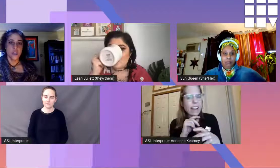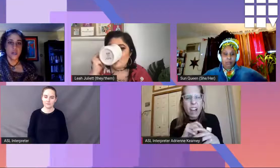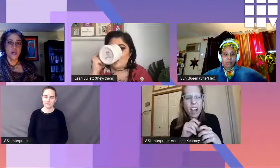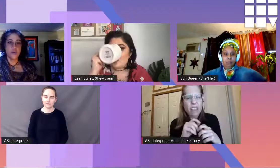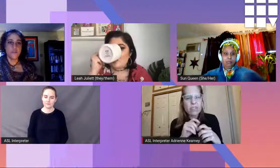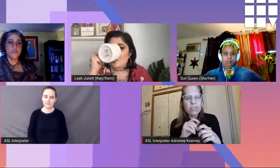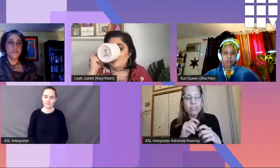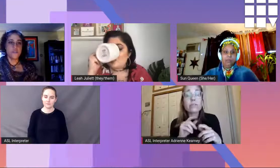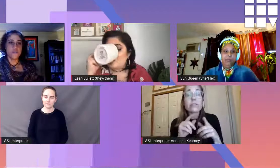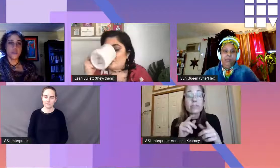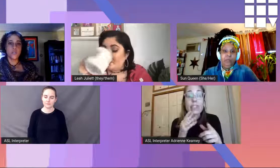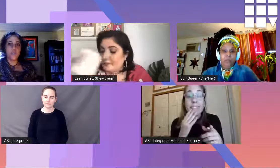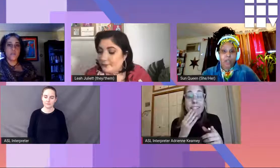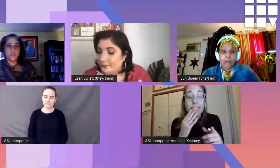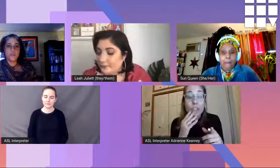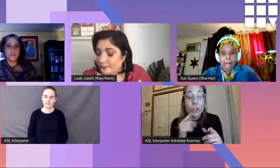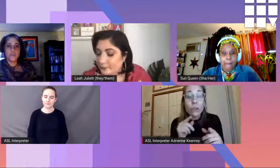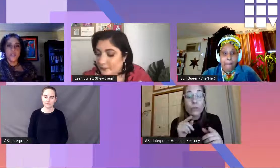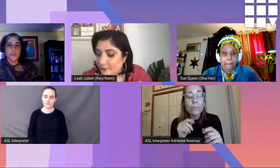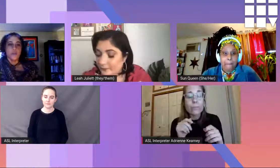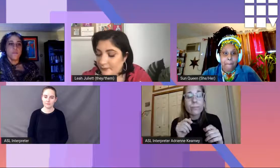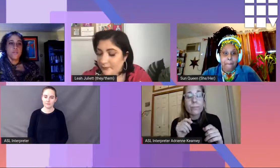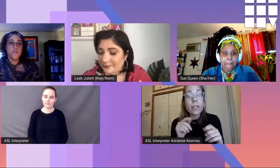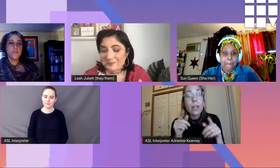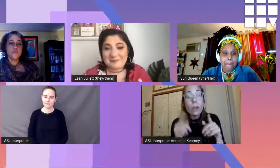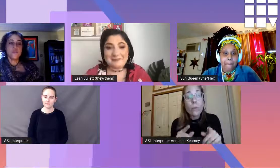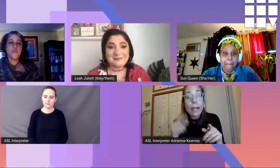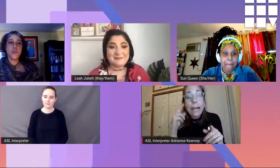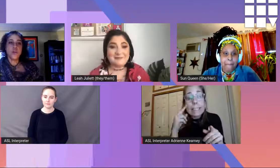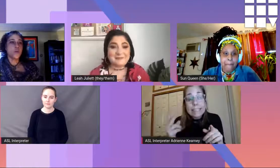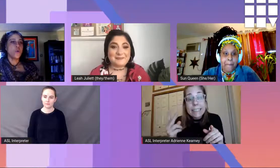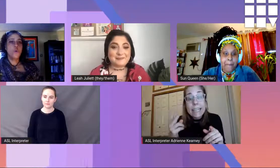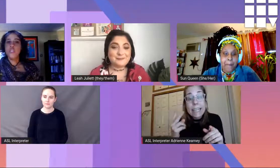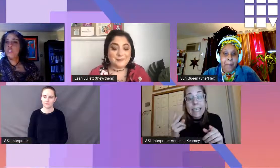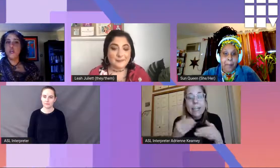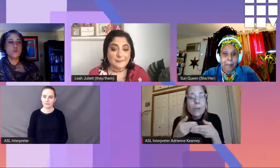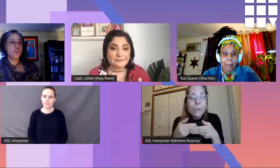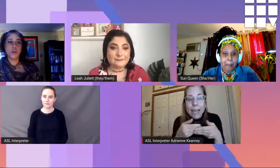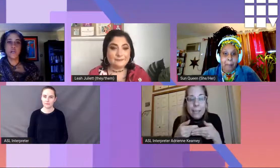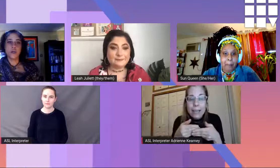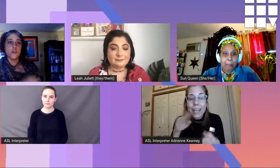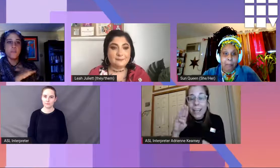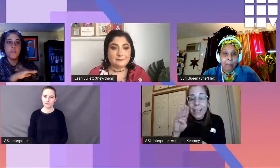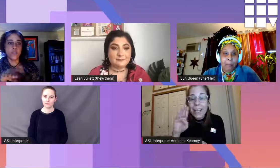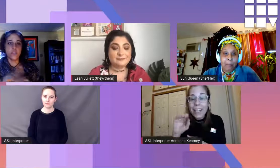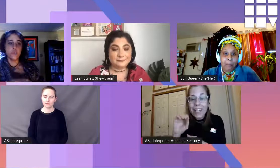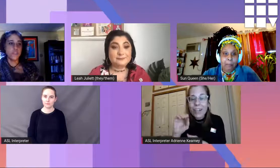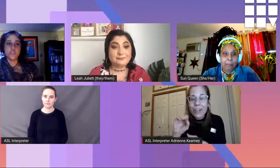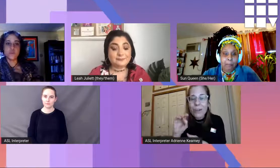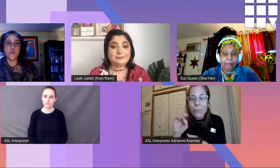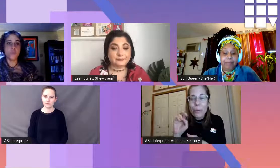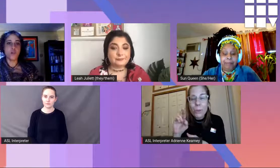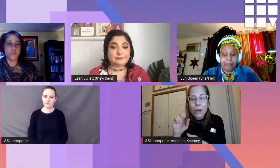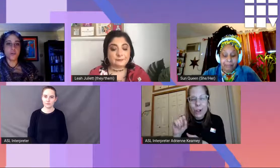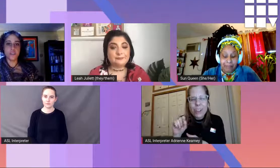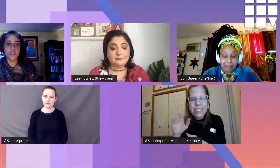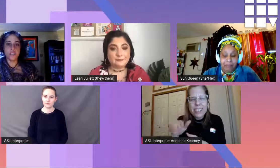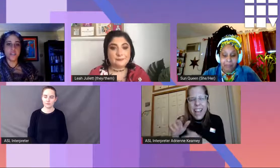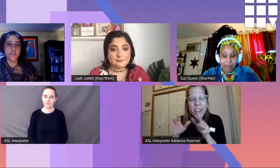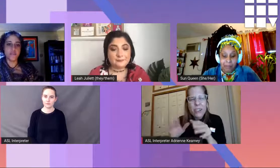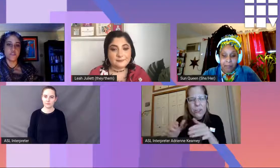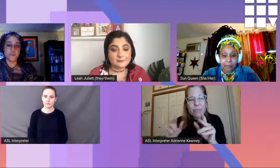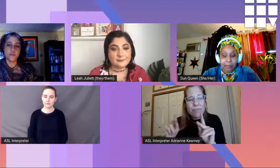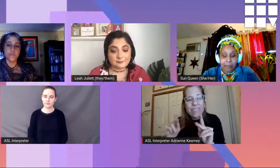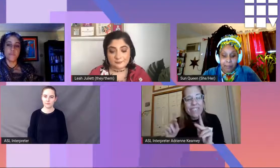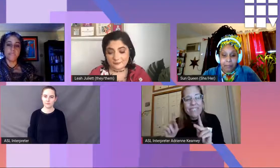piece. Because when I look at boomers, baby boomers were taught, we don't talk about it, period. We just won't talk about it.